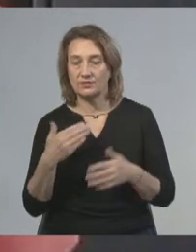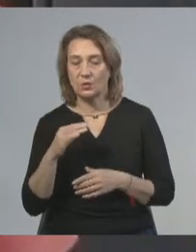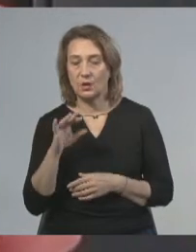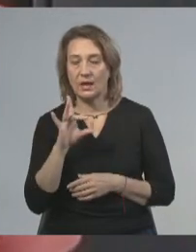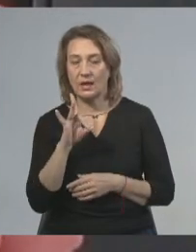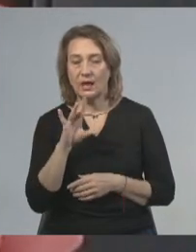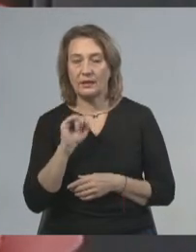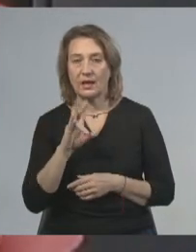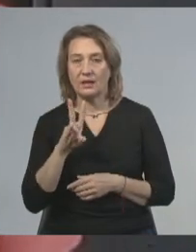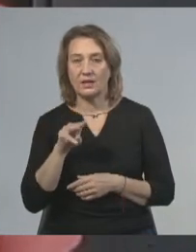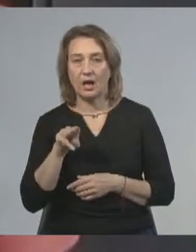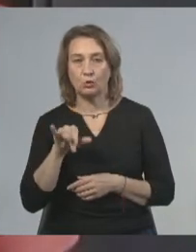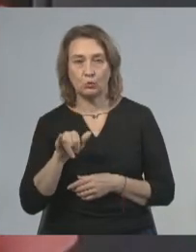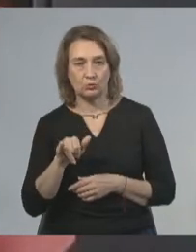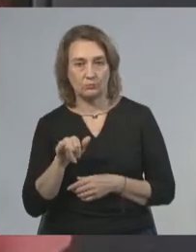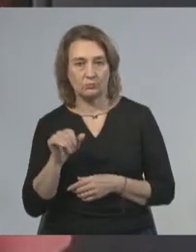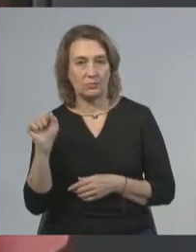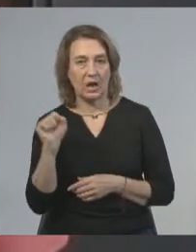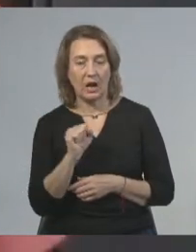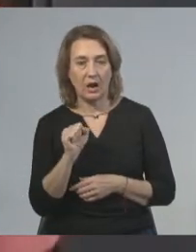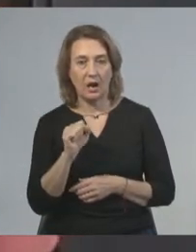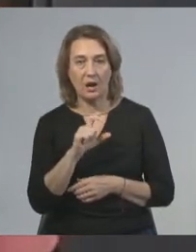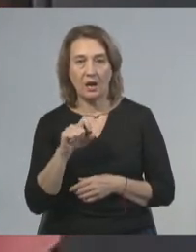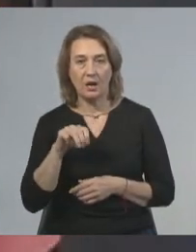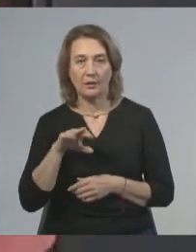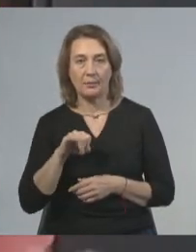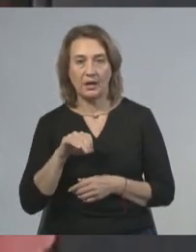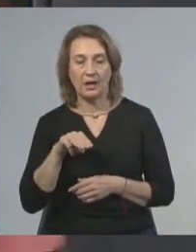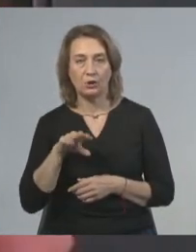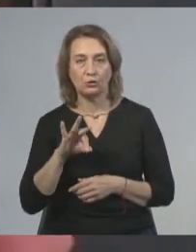ninety percent of the media belong to renata